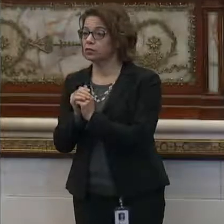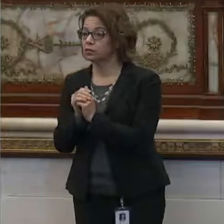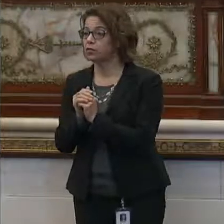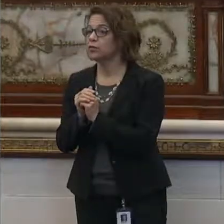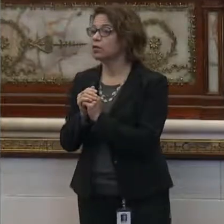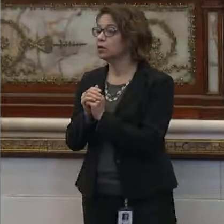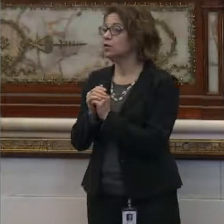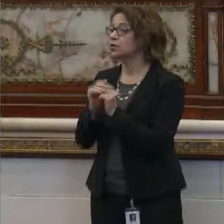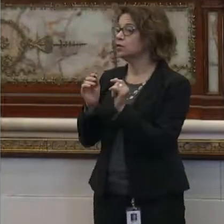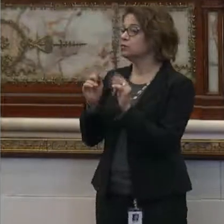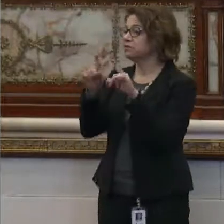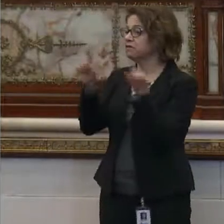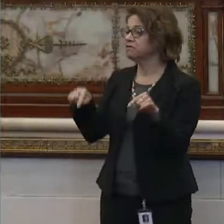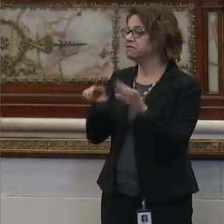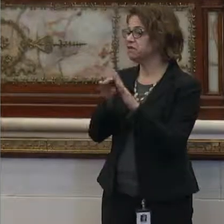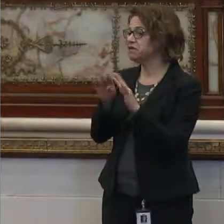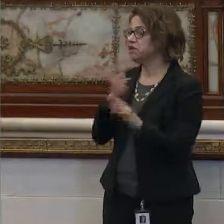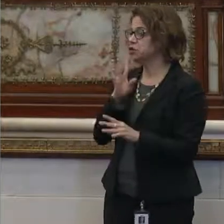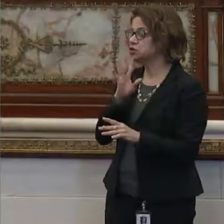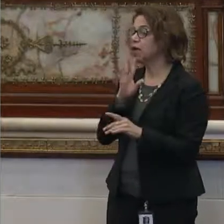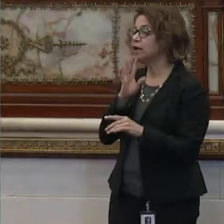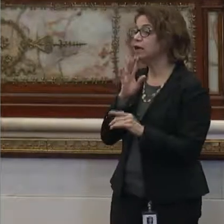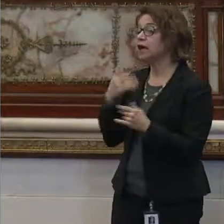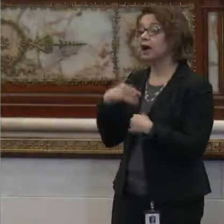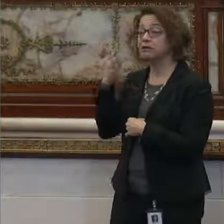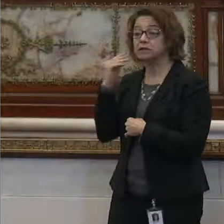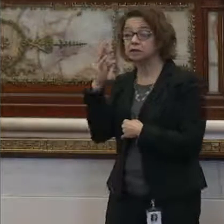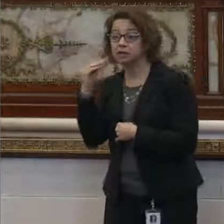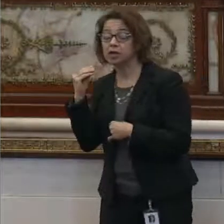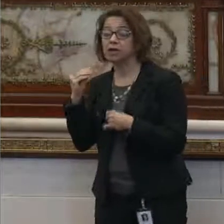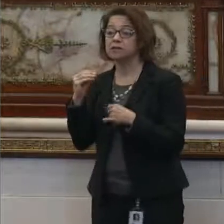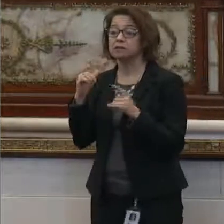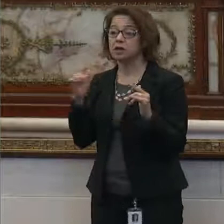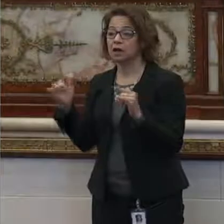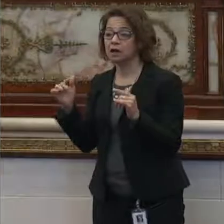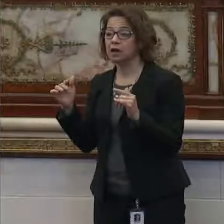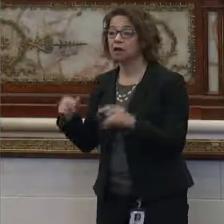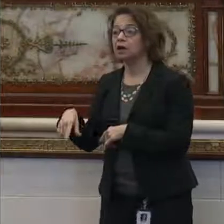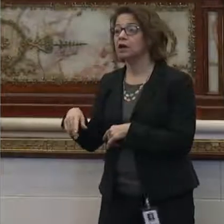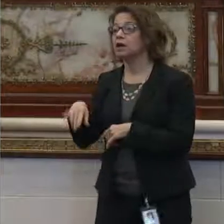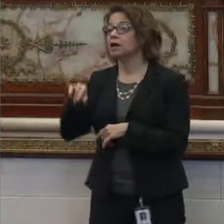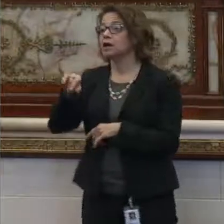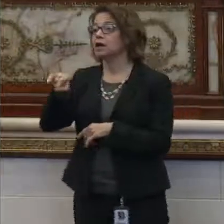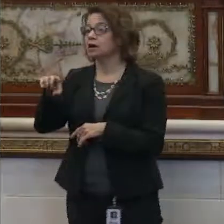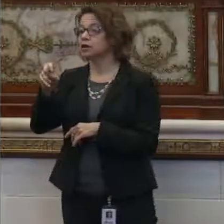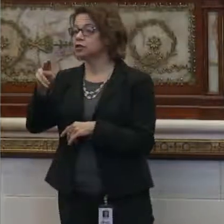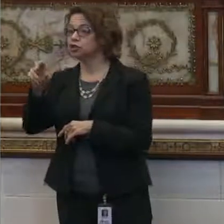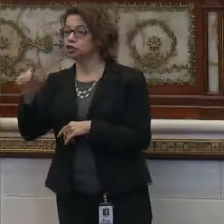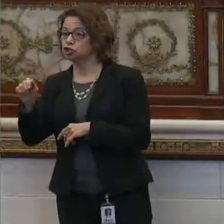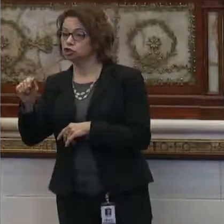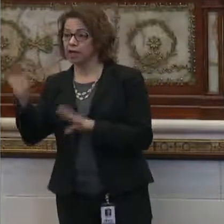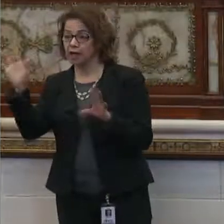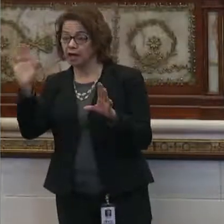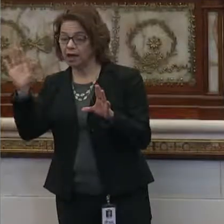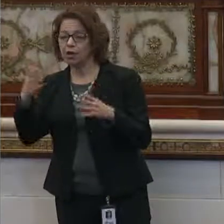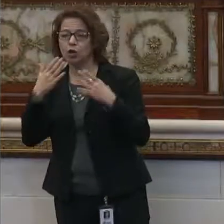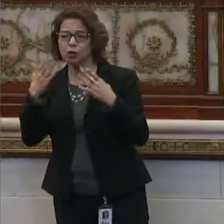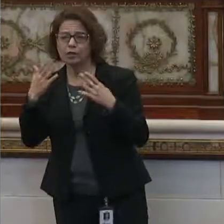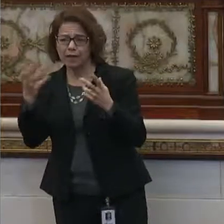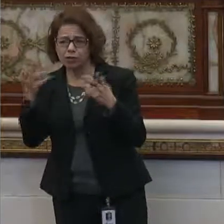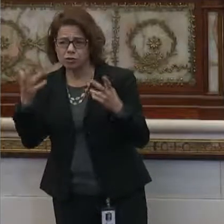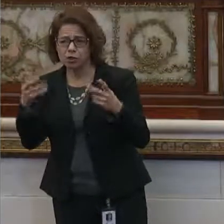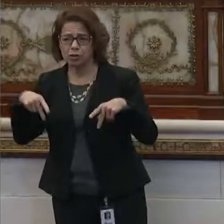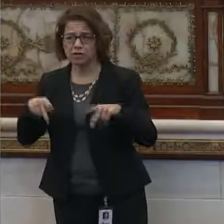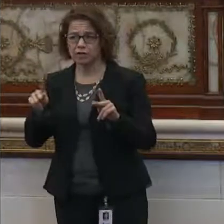additional experience of more around the world. Hi, I'm Gianna. Thank you so much for letting